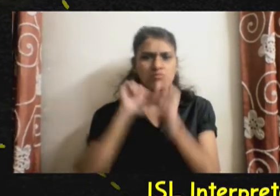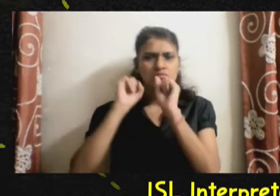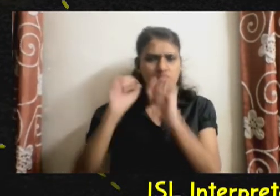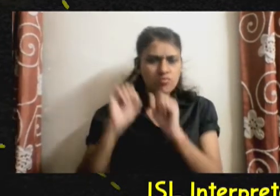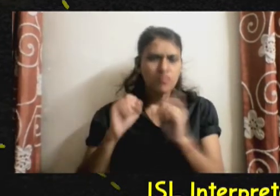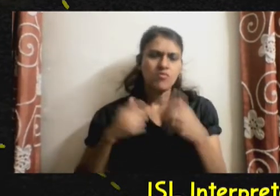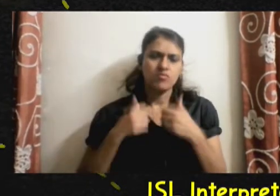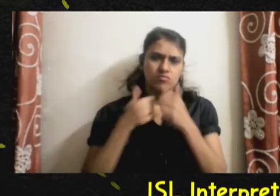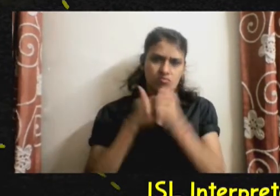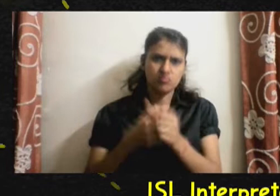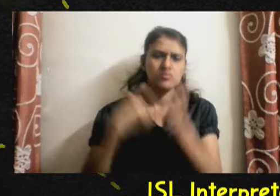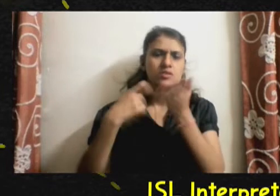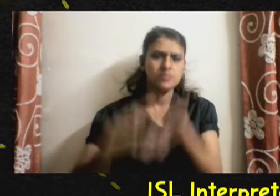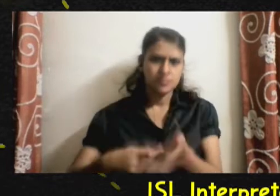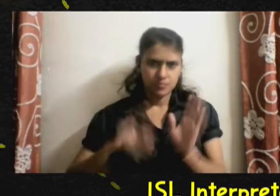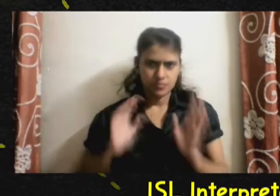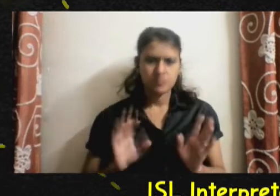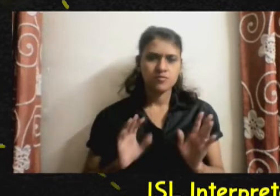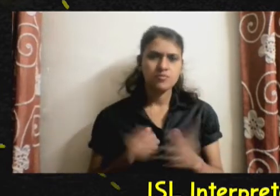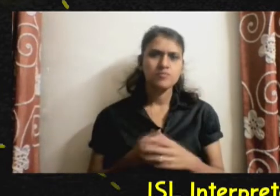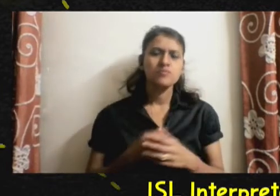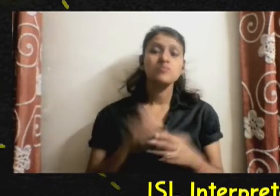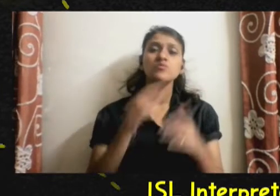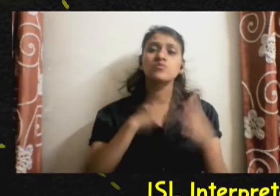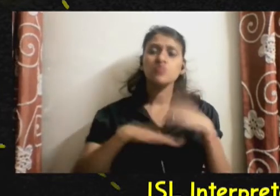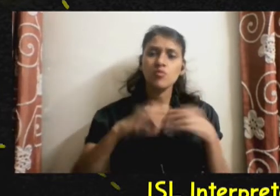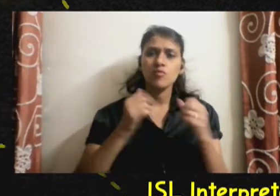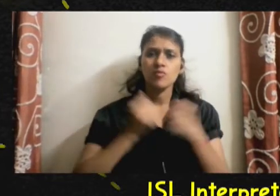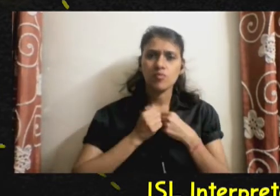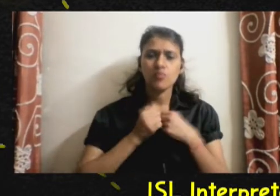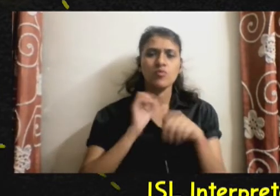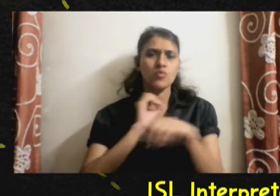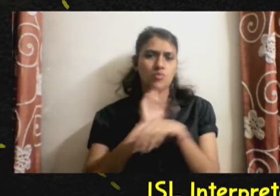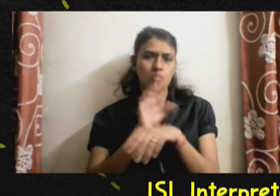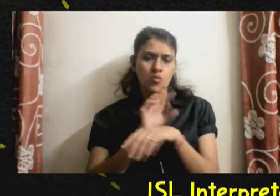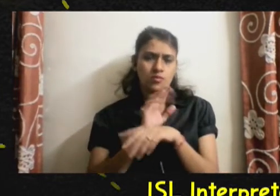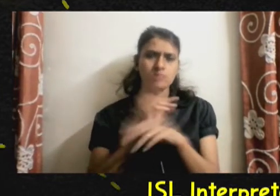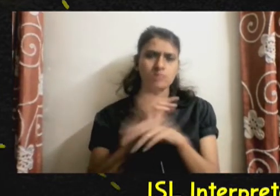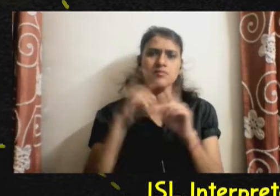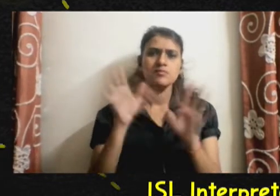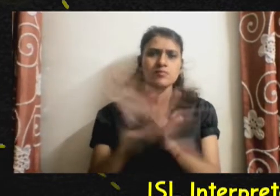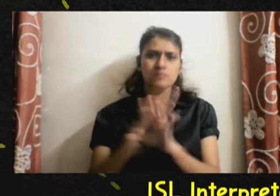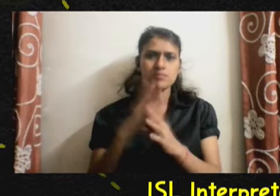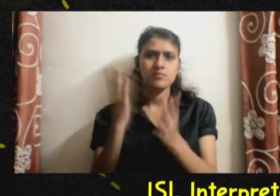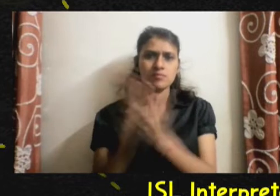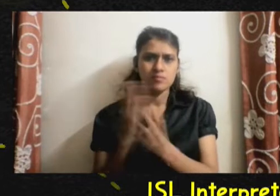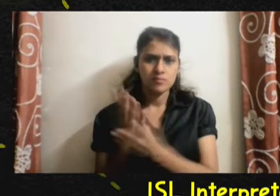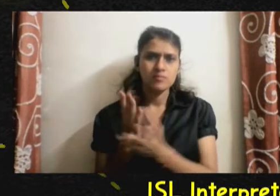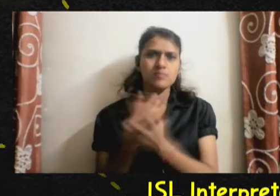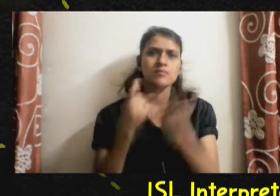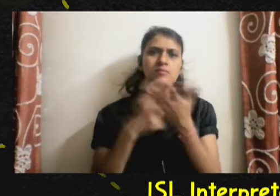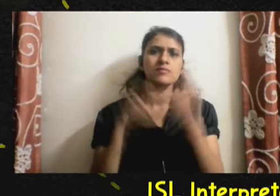and because it becomes organizational and counselor data as opposed to research data in that